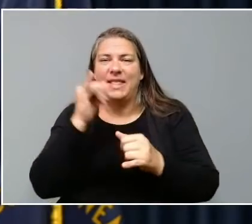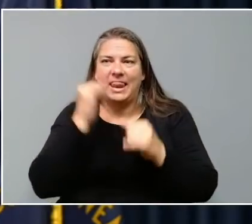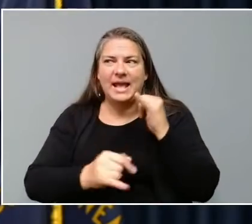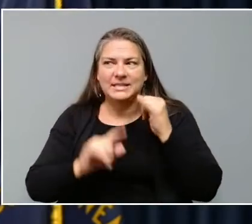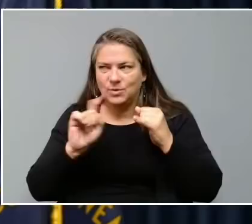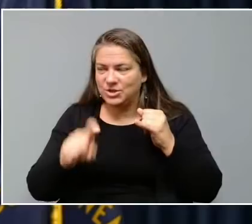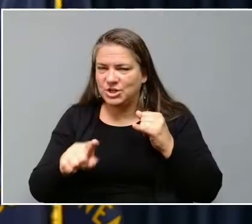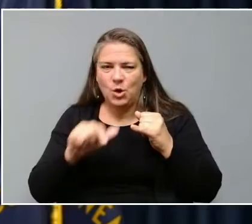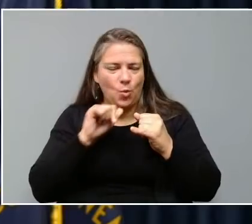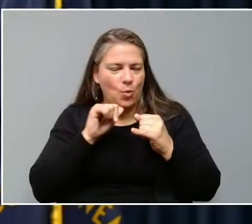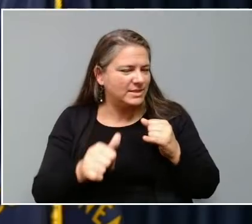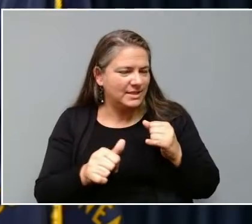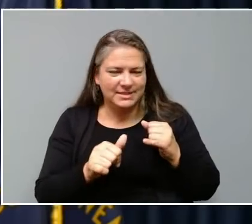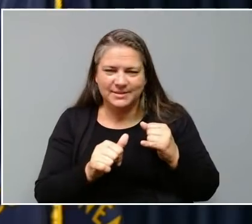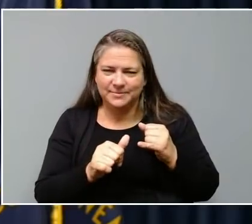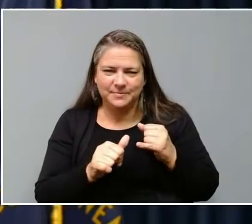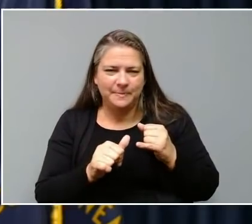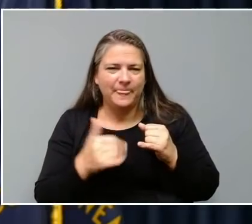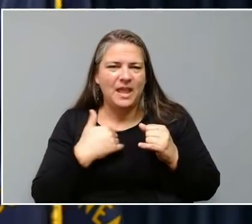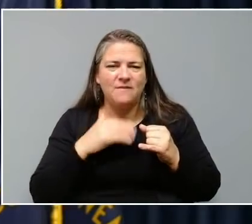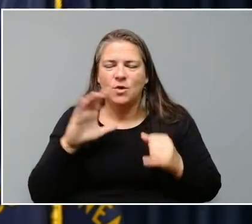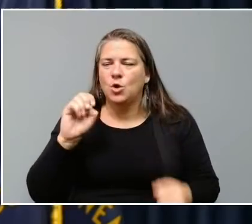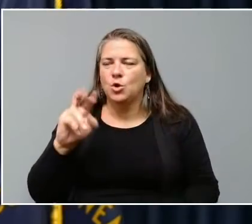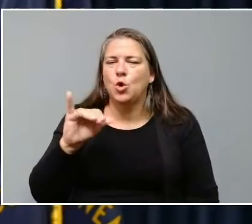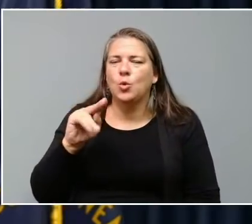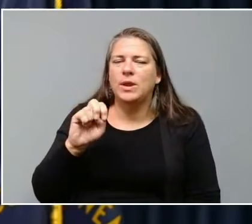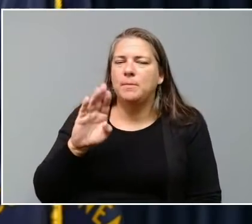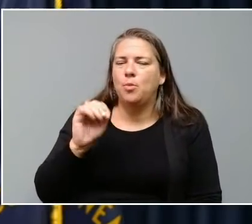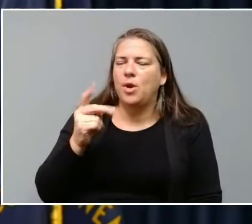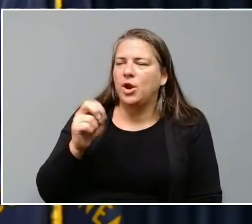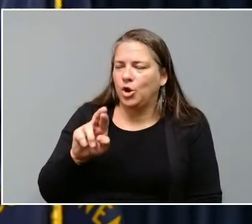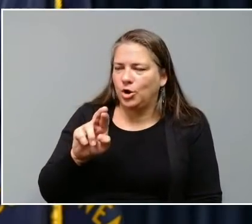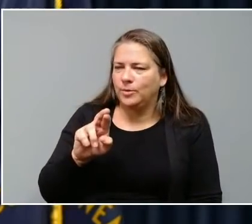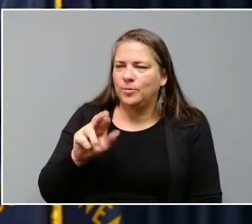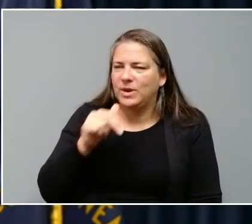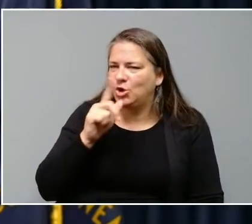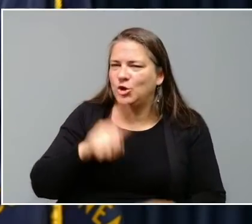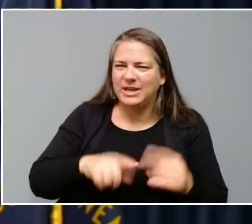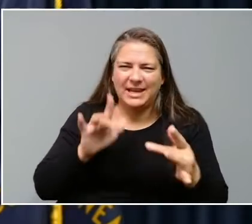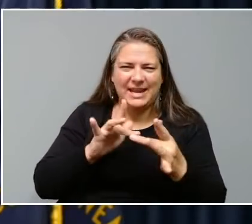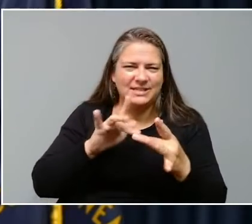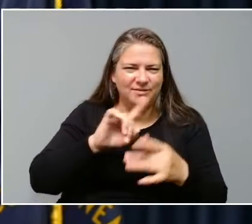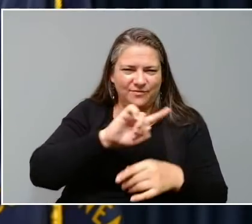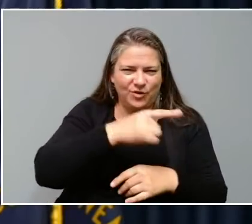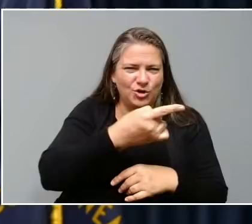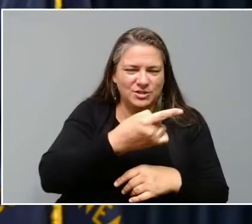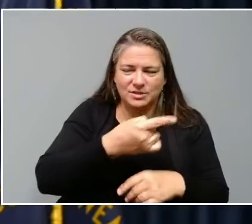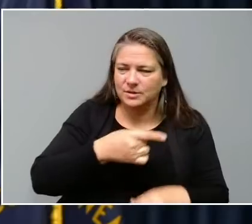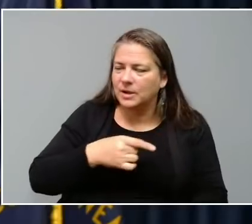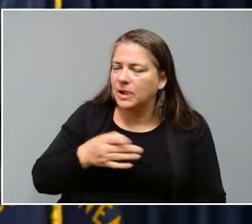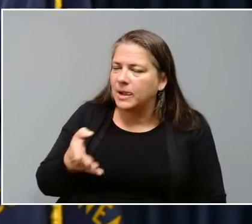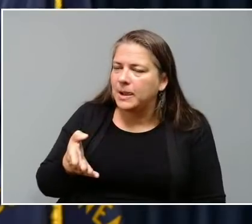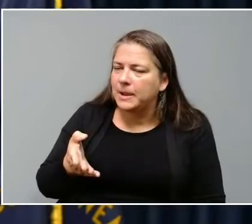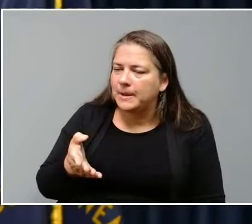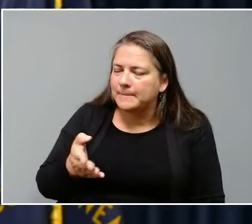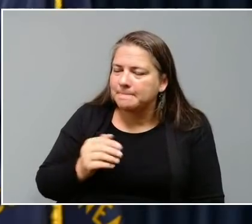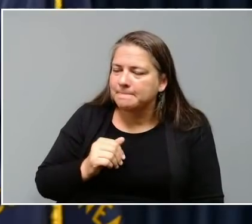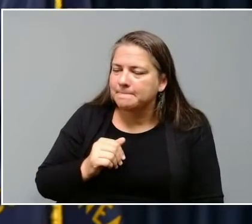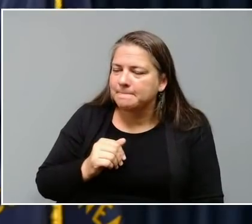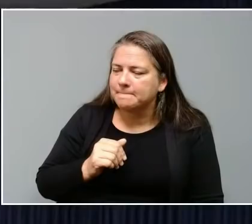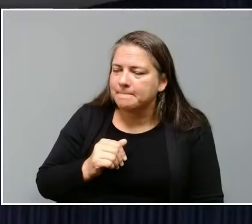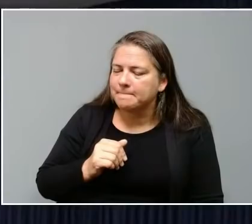wasn't. We got Corinne Boyer, who we weren't able to connect with in the first try.